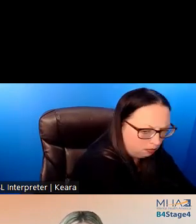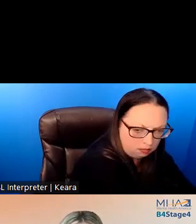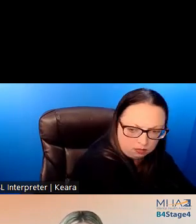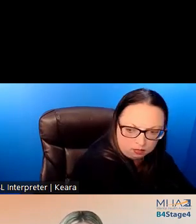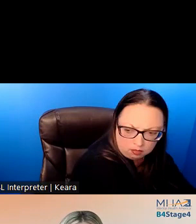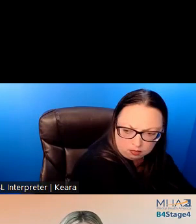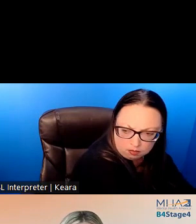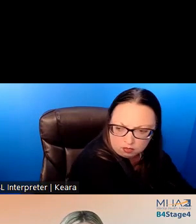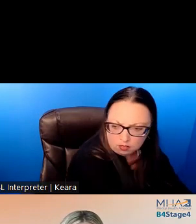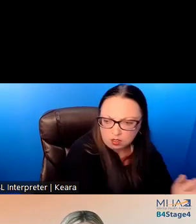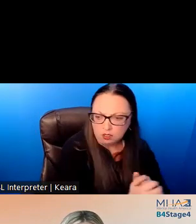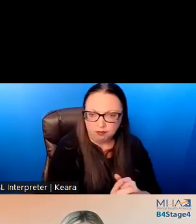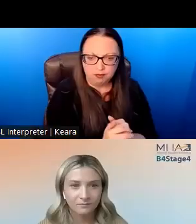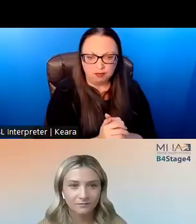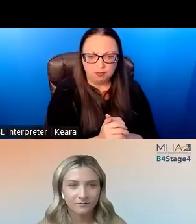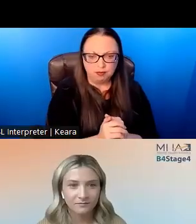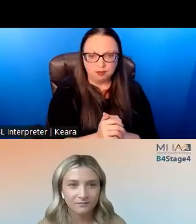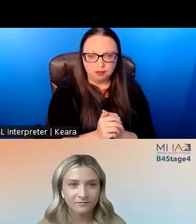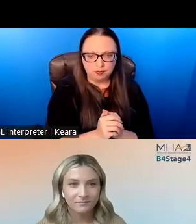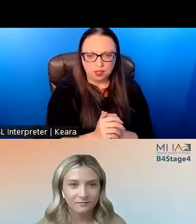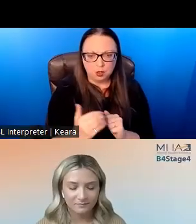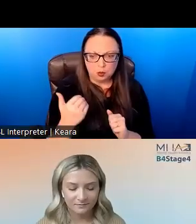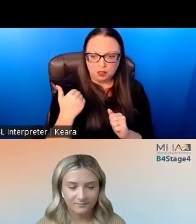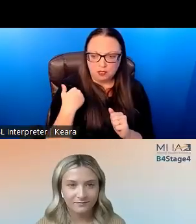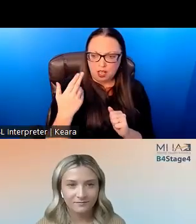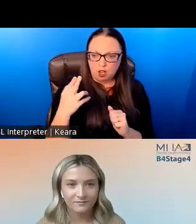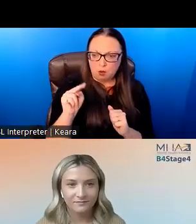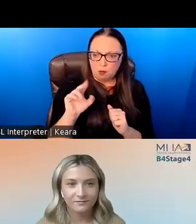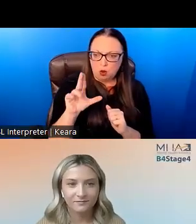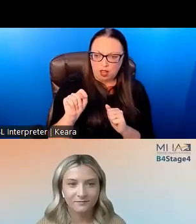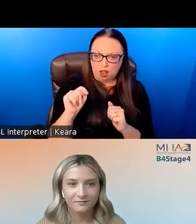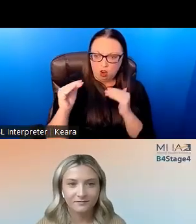We've dealt with burnout, of course, on our adult warm line.